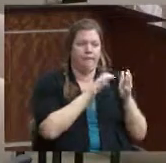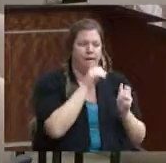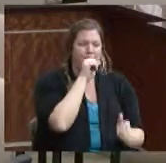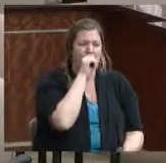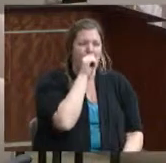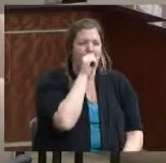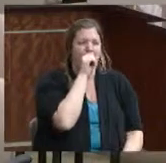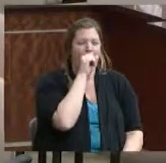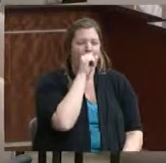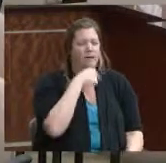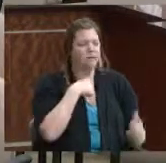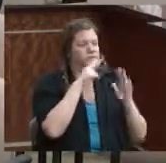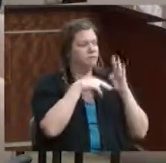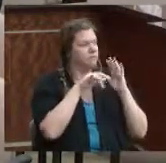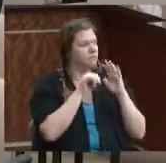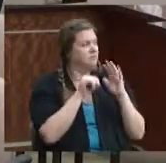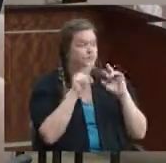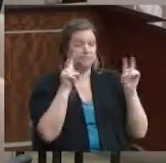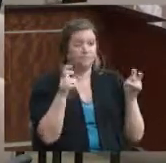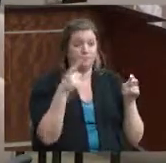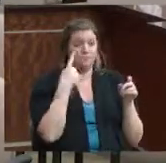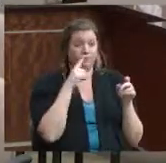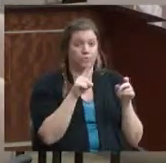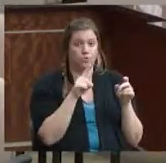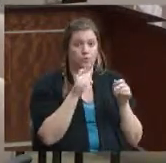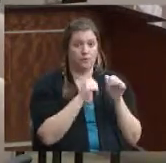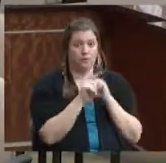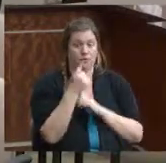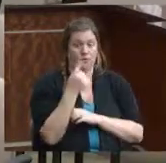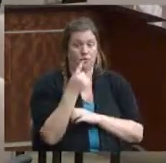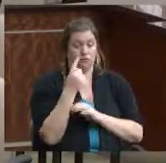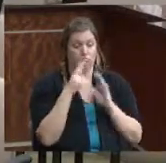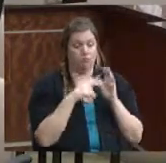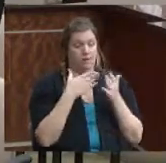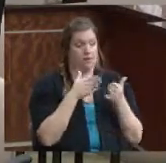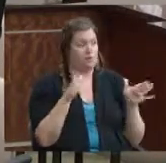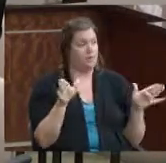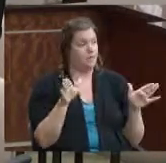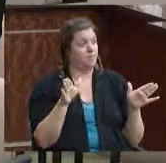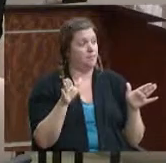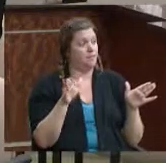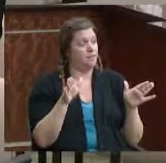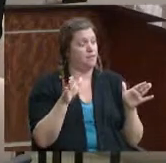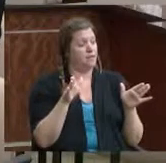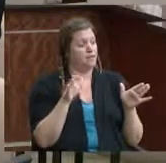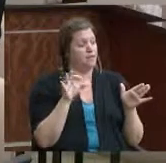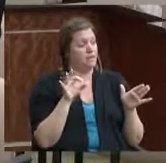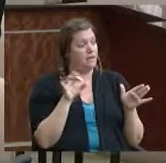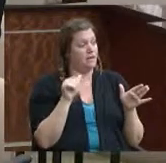me. I read the title into the record for the first reading. I'll open a public hearing at